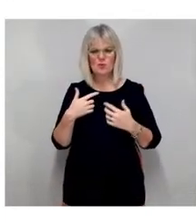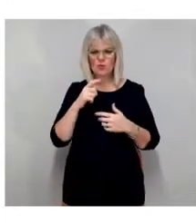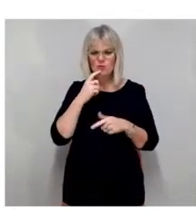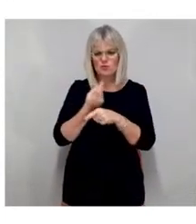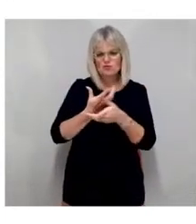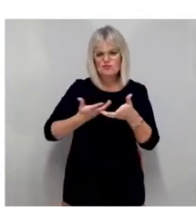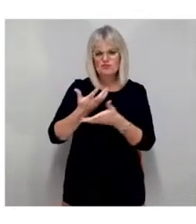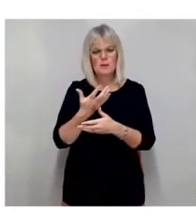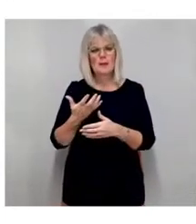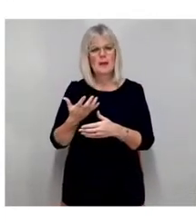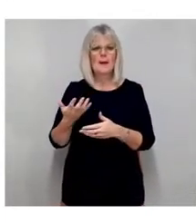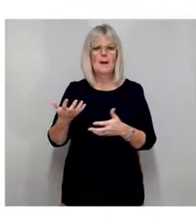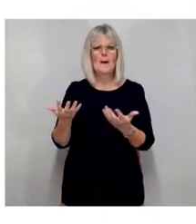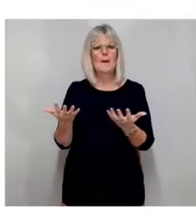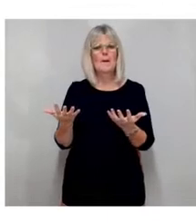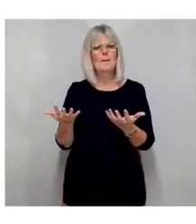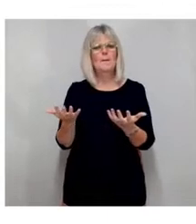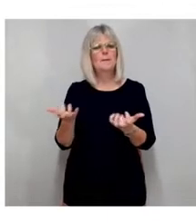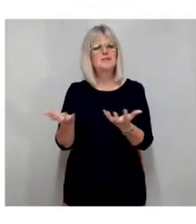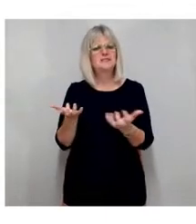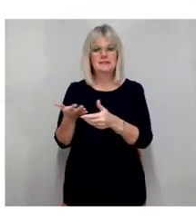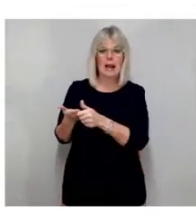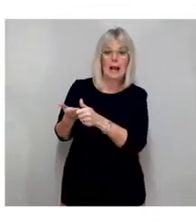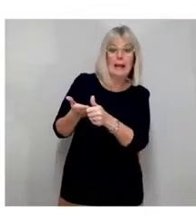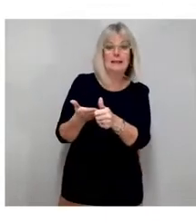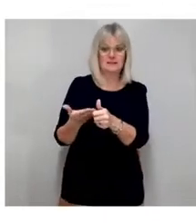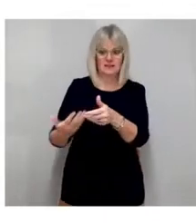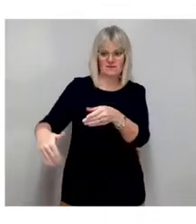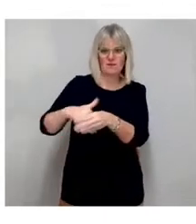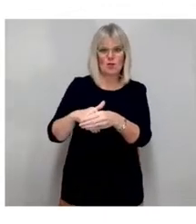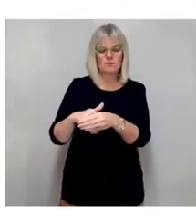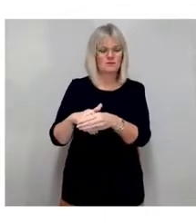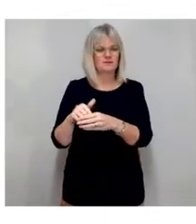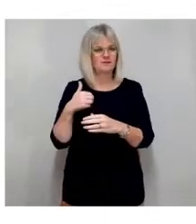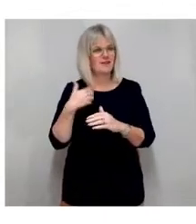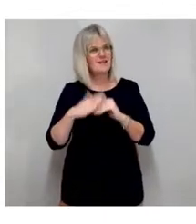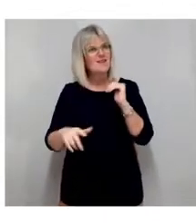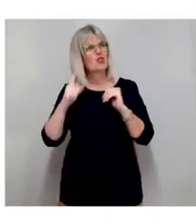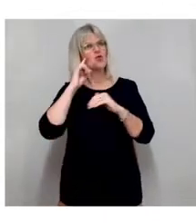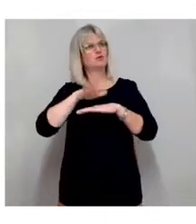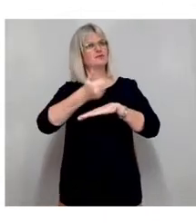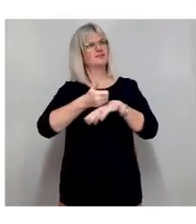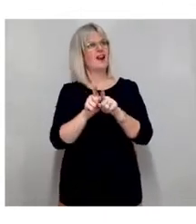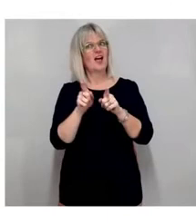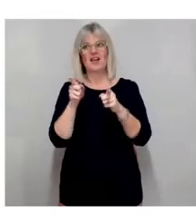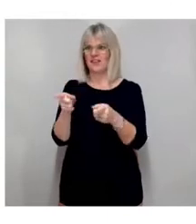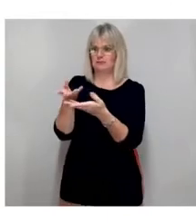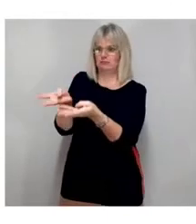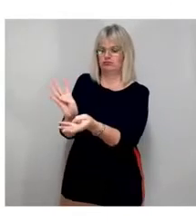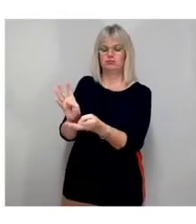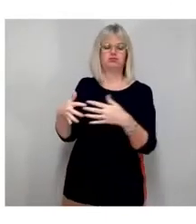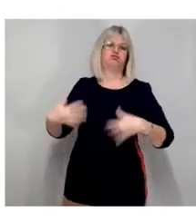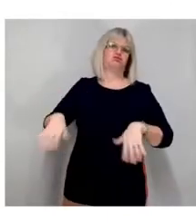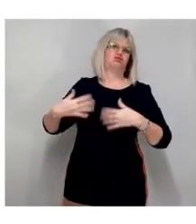I don't think we really knew we'd end up here. We've got an incredible panel of global business leaders talking about